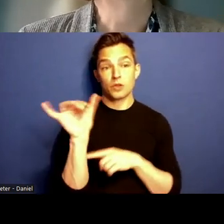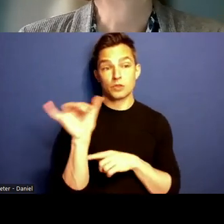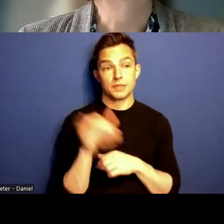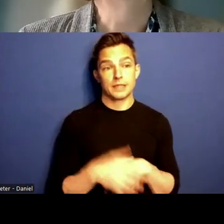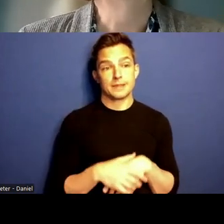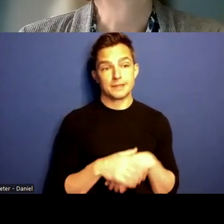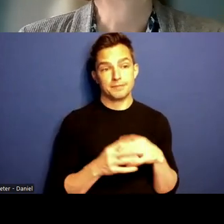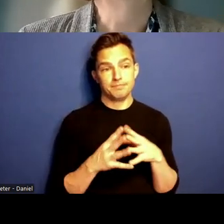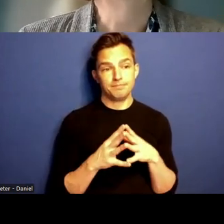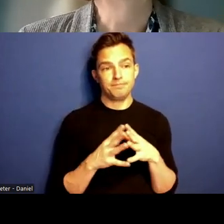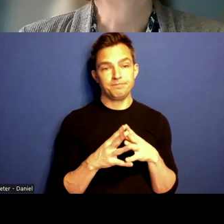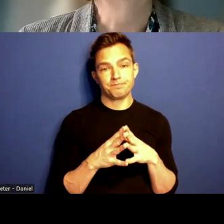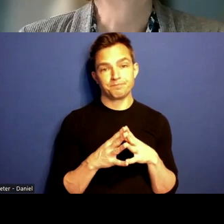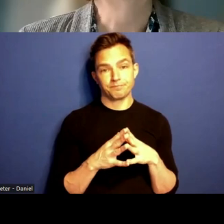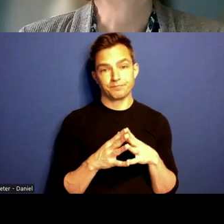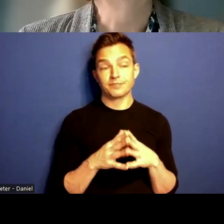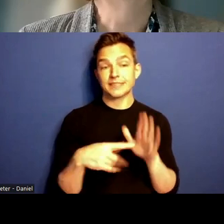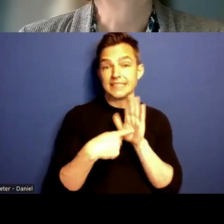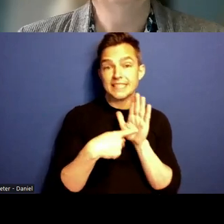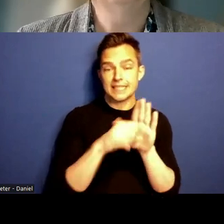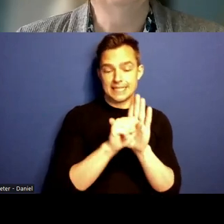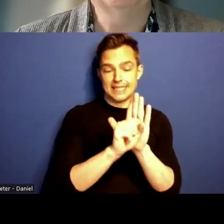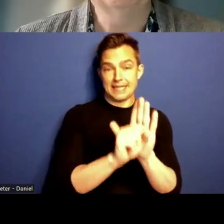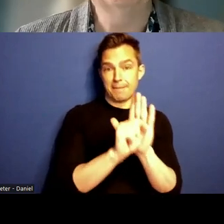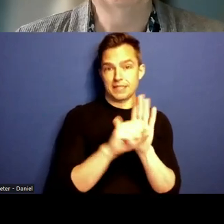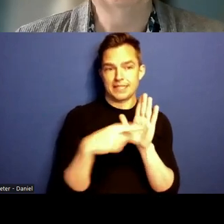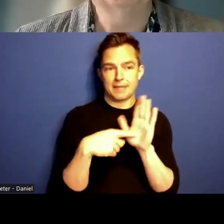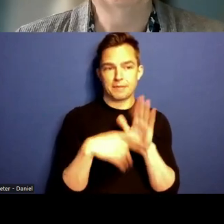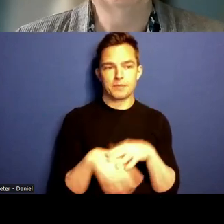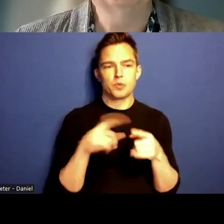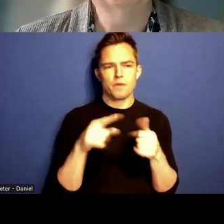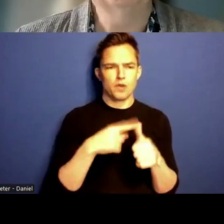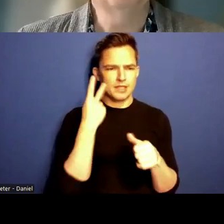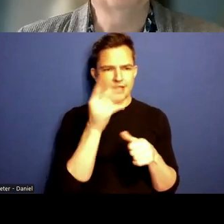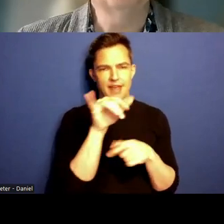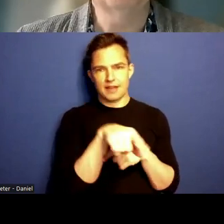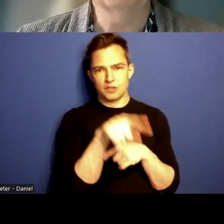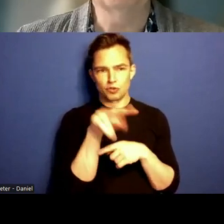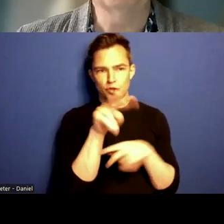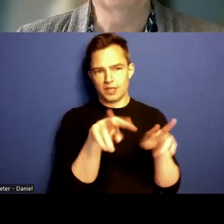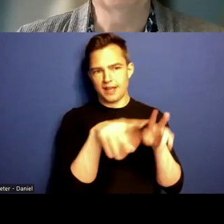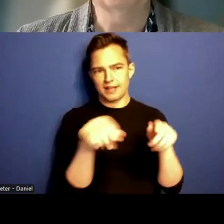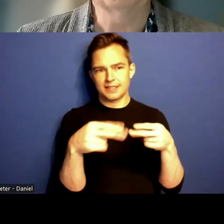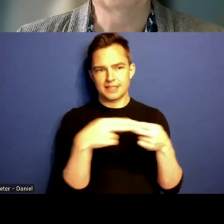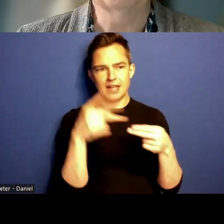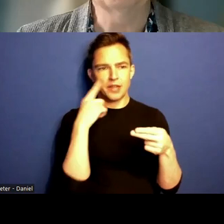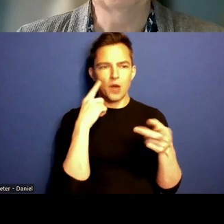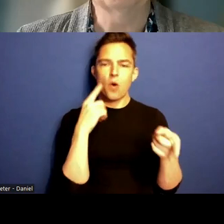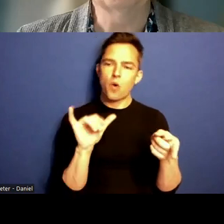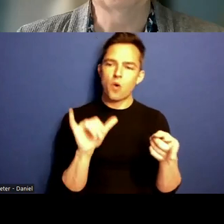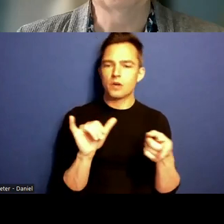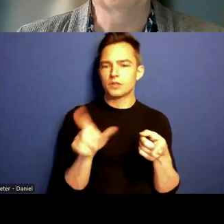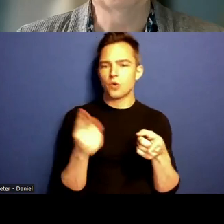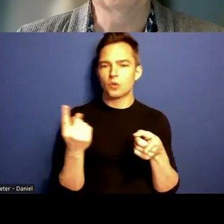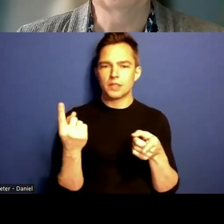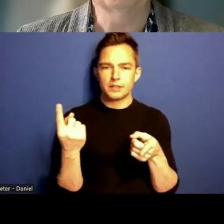And symptoms. Now, when you first see this and you take this slide alone, you may think, oh, well, the only way I'm going to